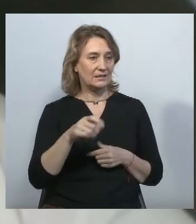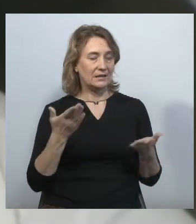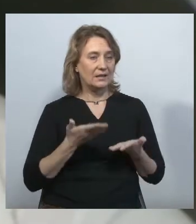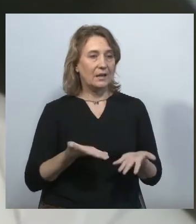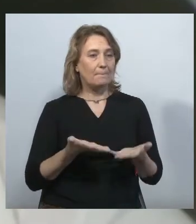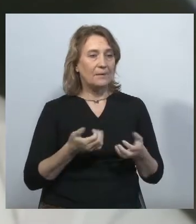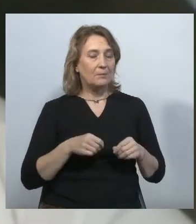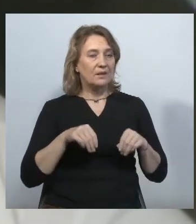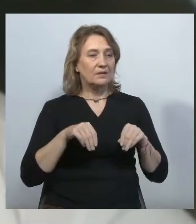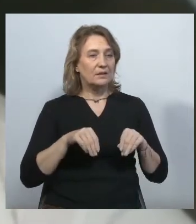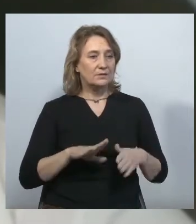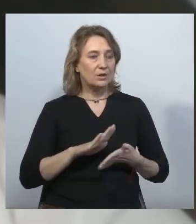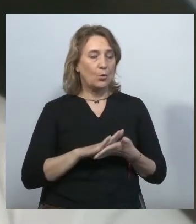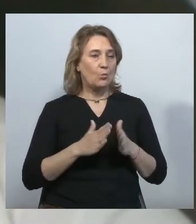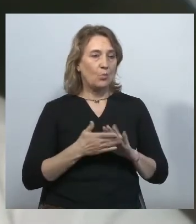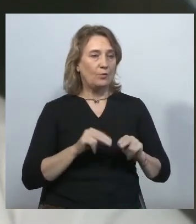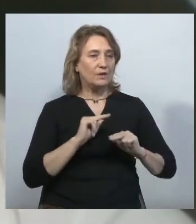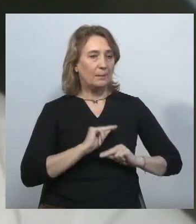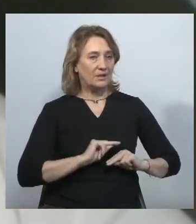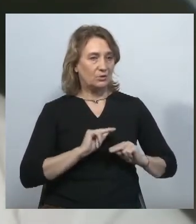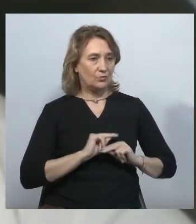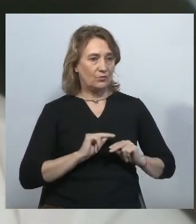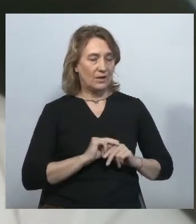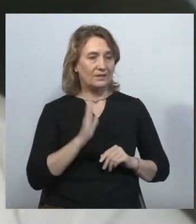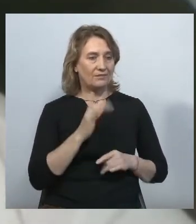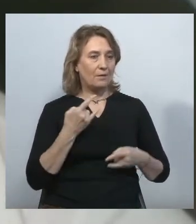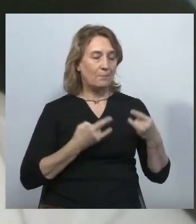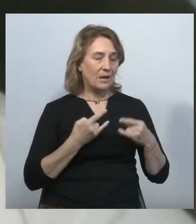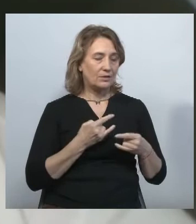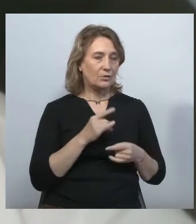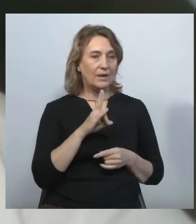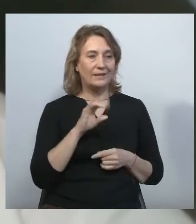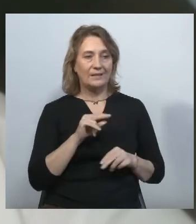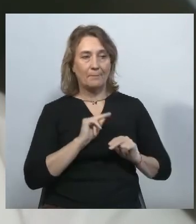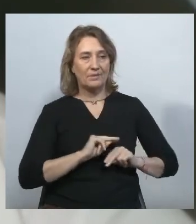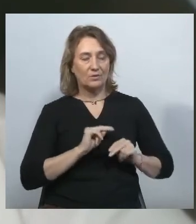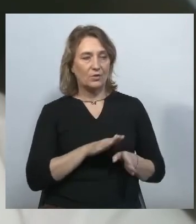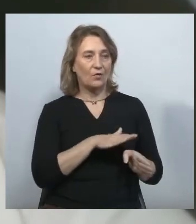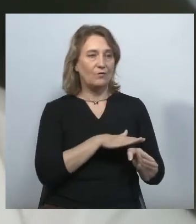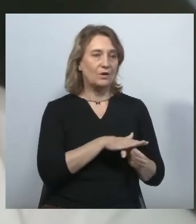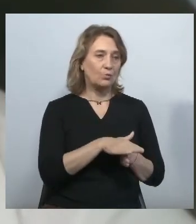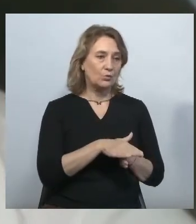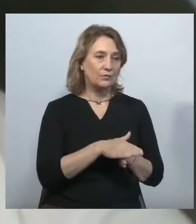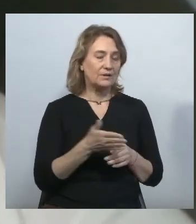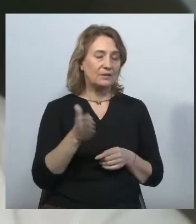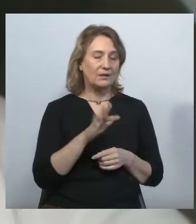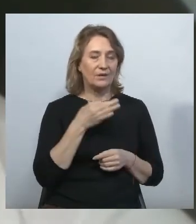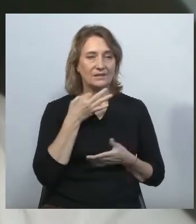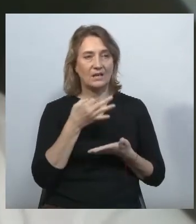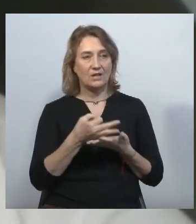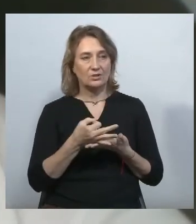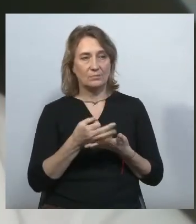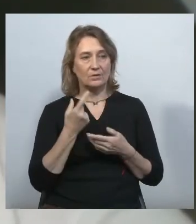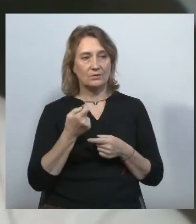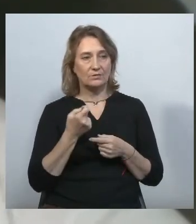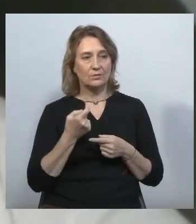Journalists, as those who make decisions to work in such oligarch media, they are the ones who make decisions whether or not